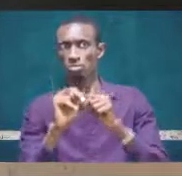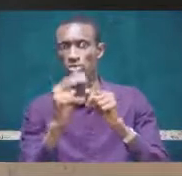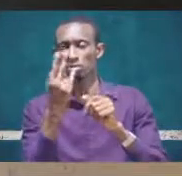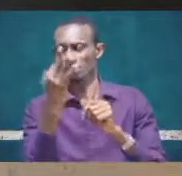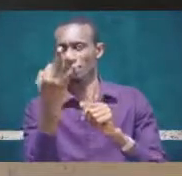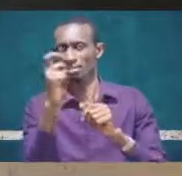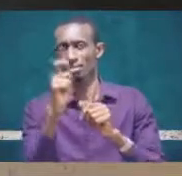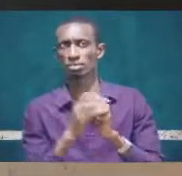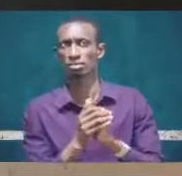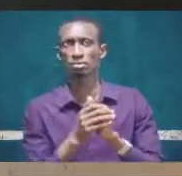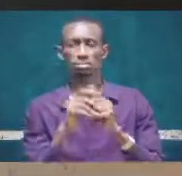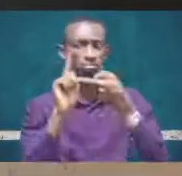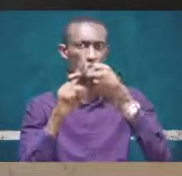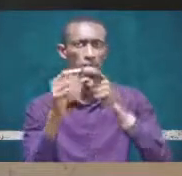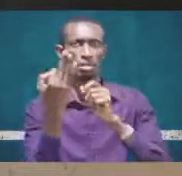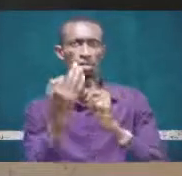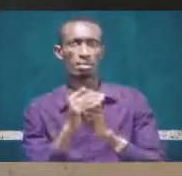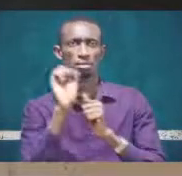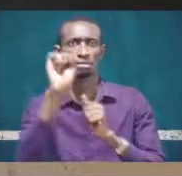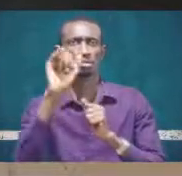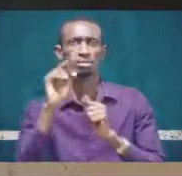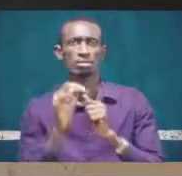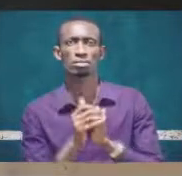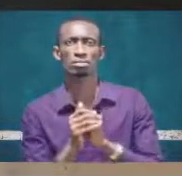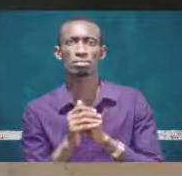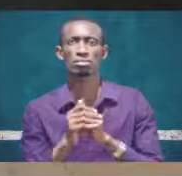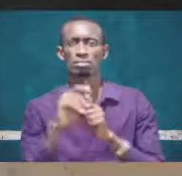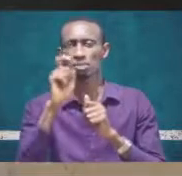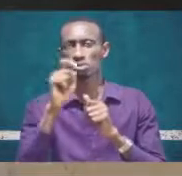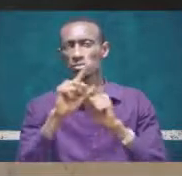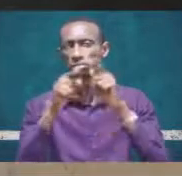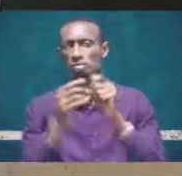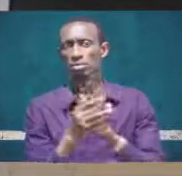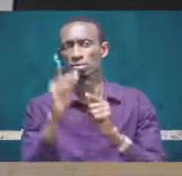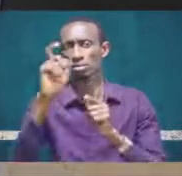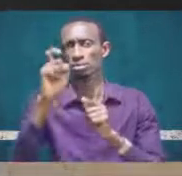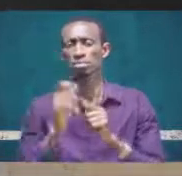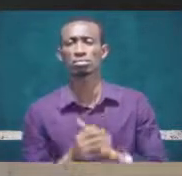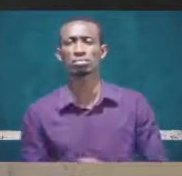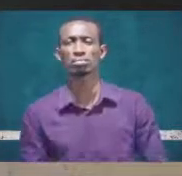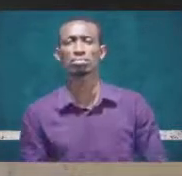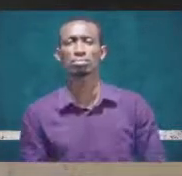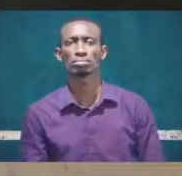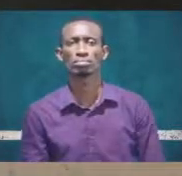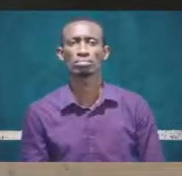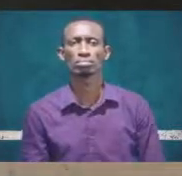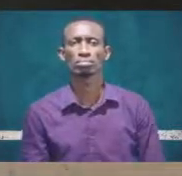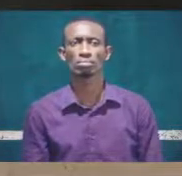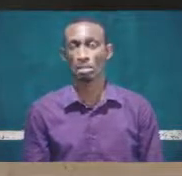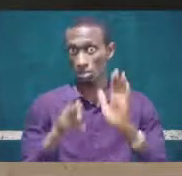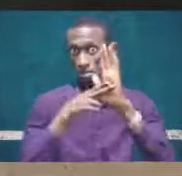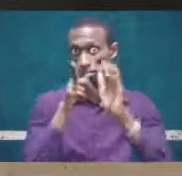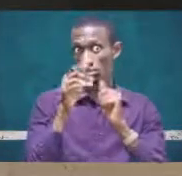3x plus 3 times sine x dx. So this is